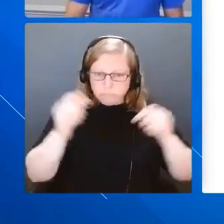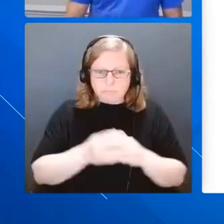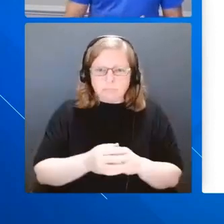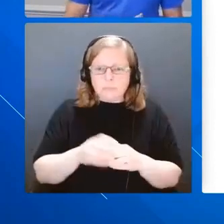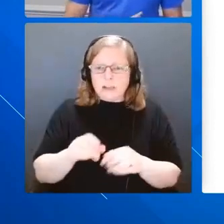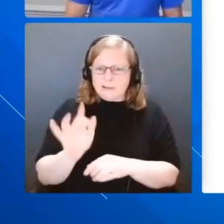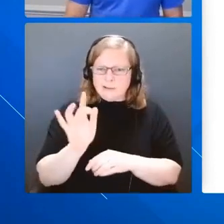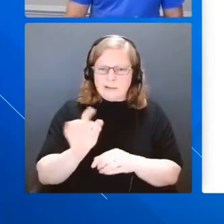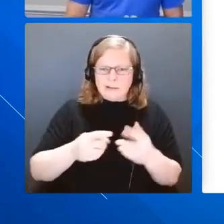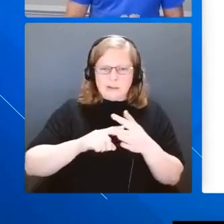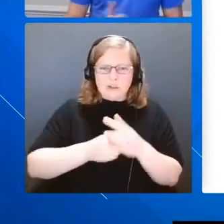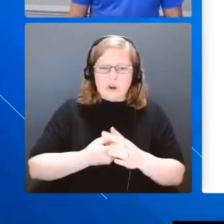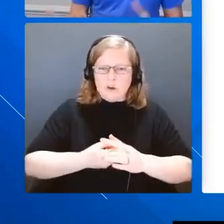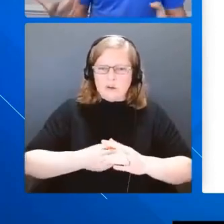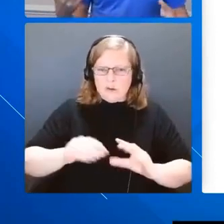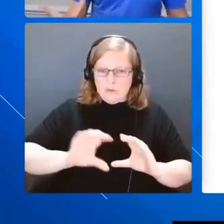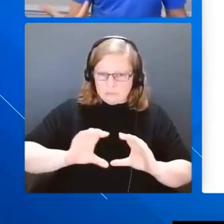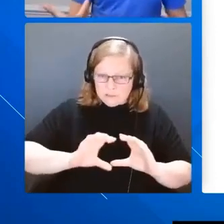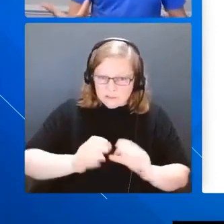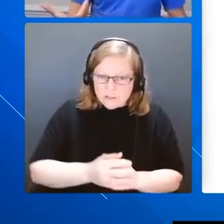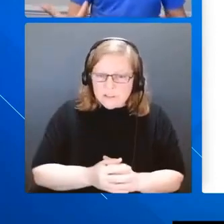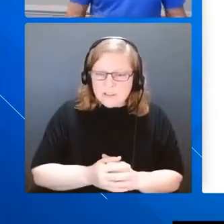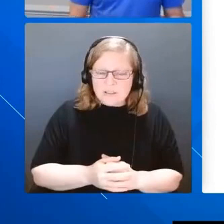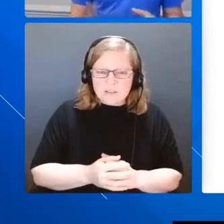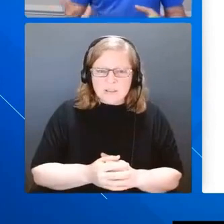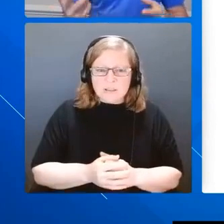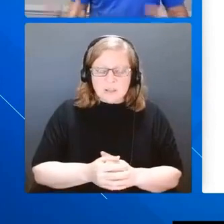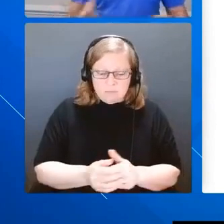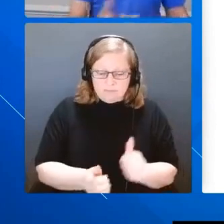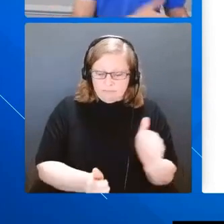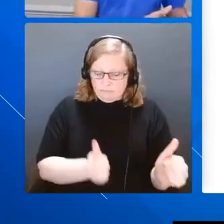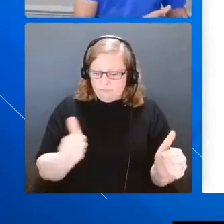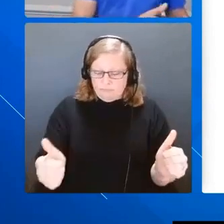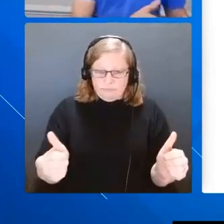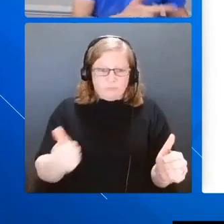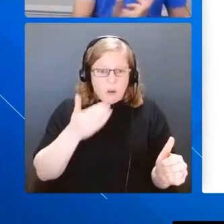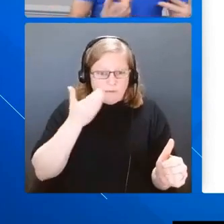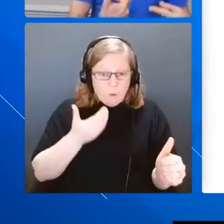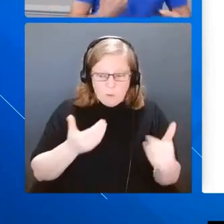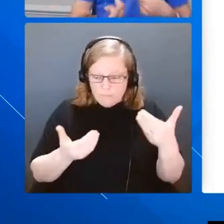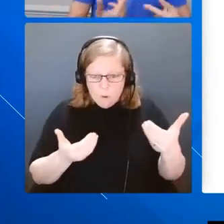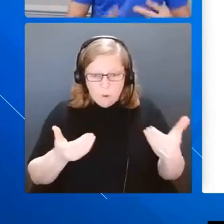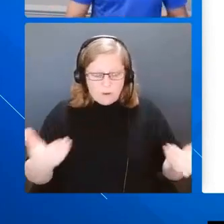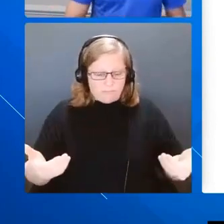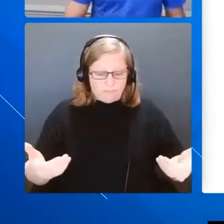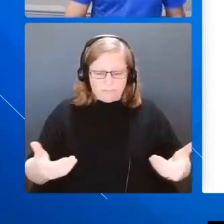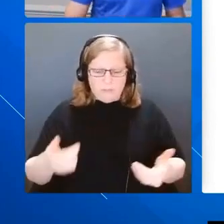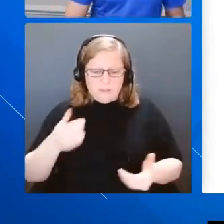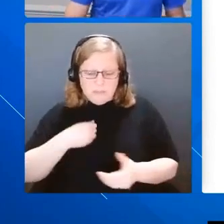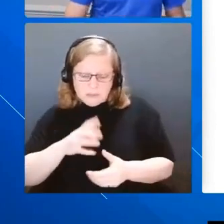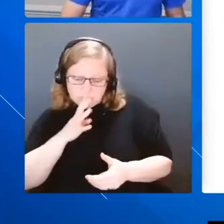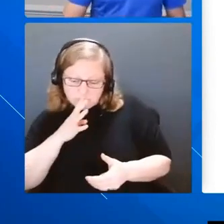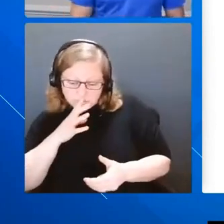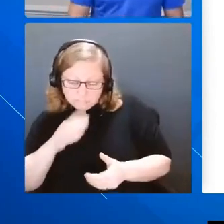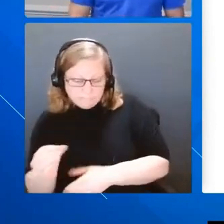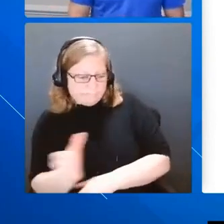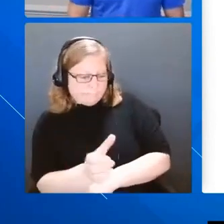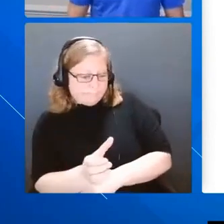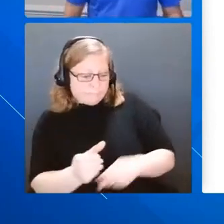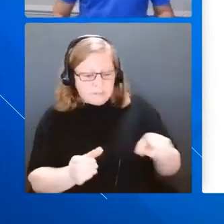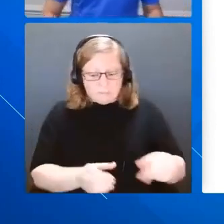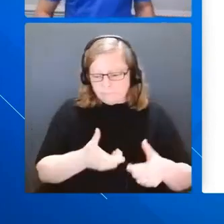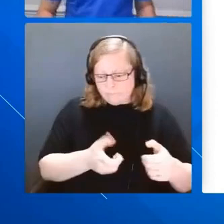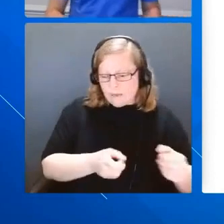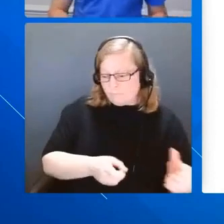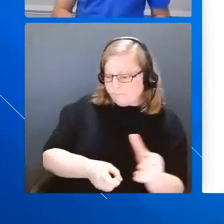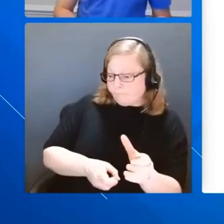button. So each of you use your own phone, me speaking to him and him typing so we could communicate. This